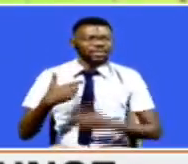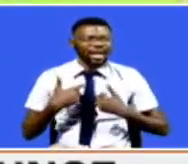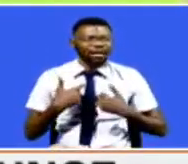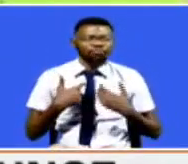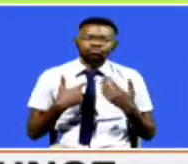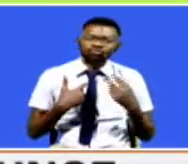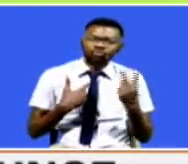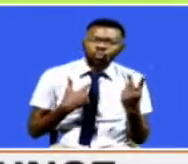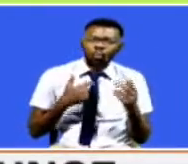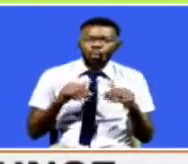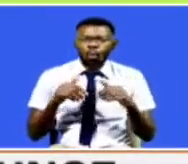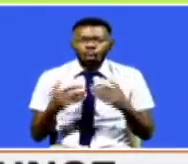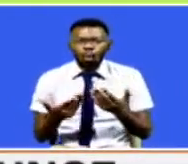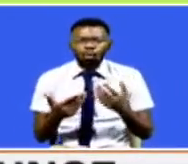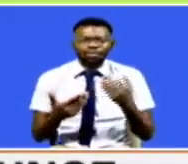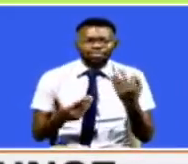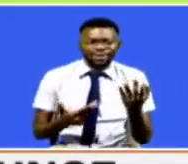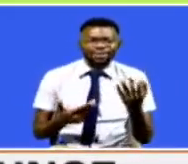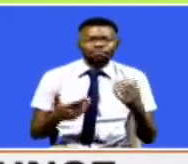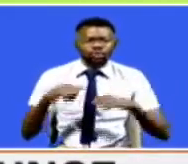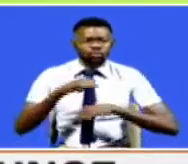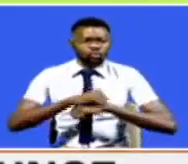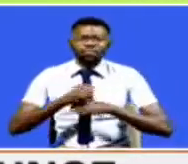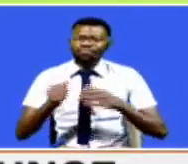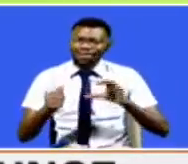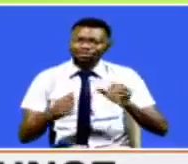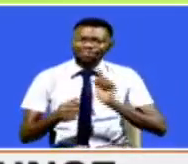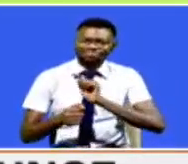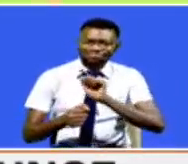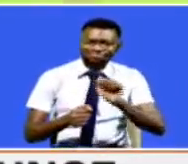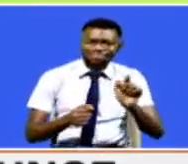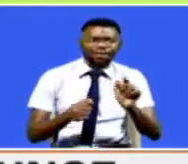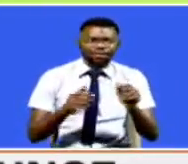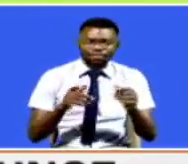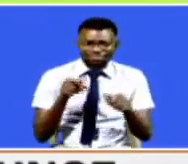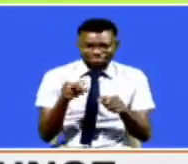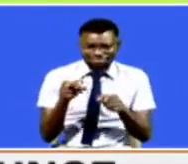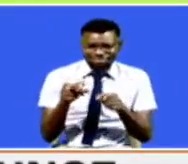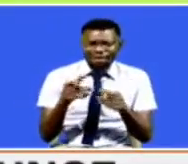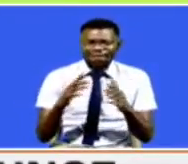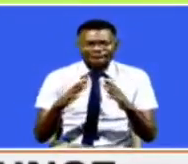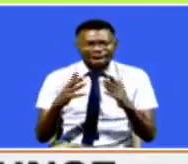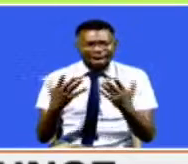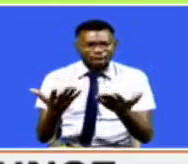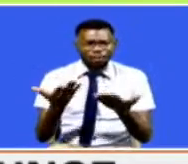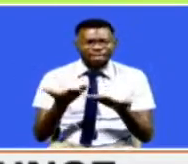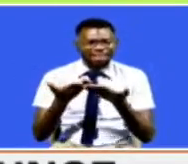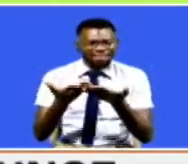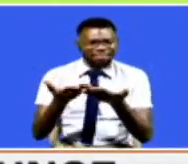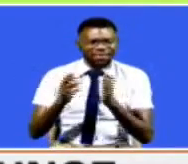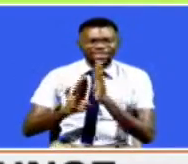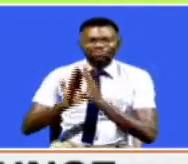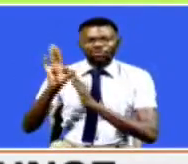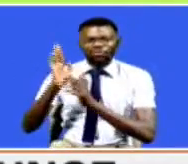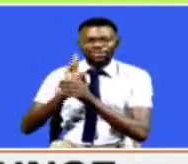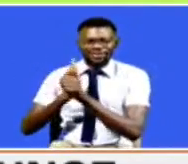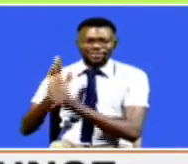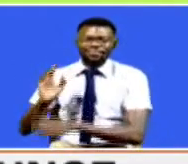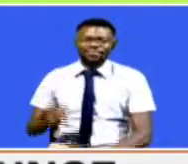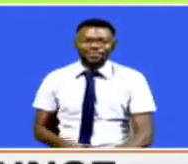2-3 academies in a county. So that is the only way, that is how, the only place you develop talent.